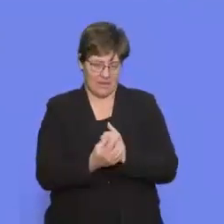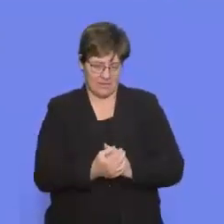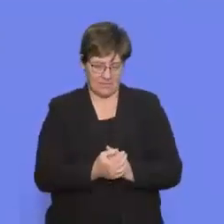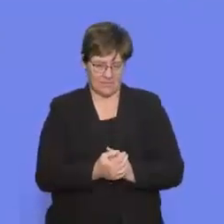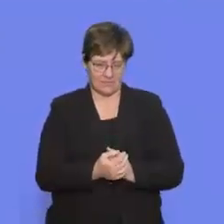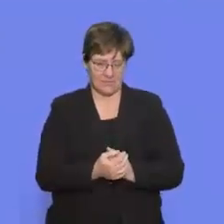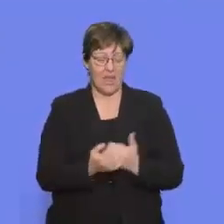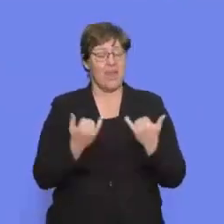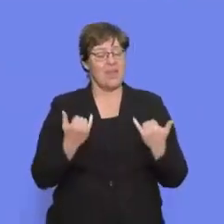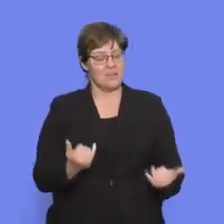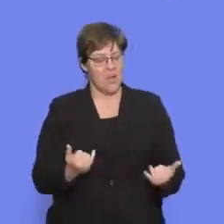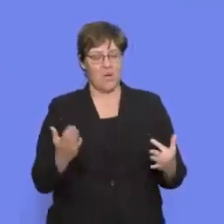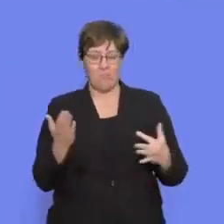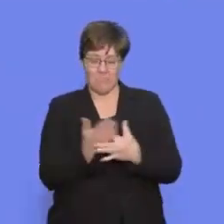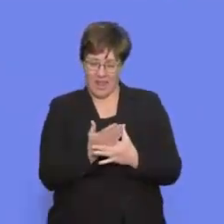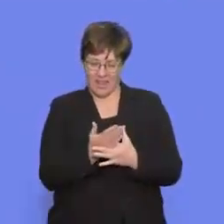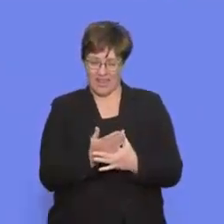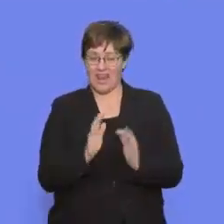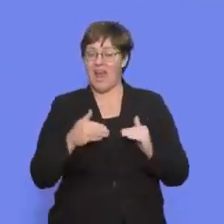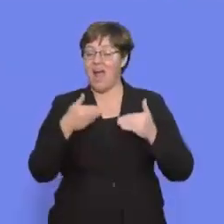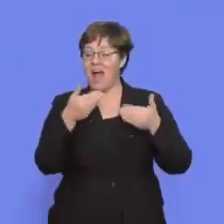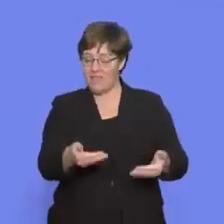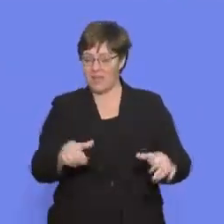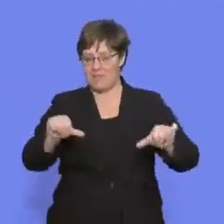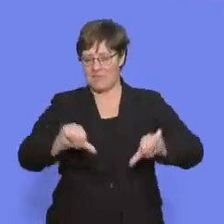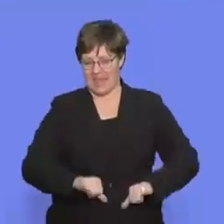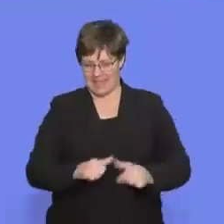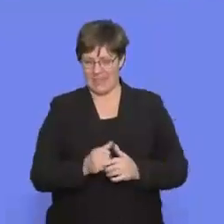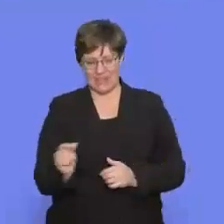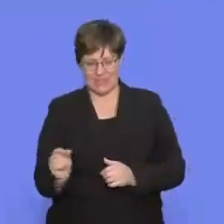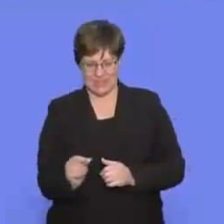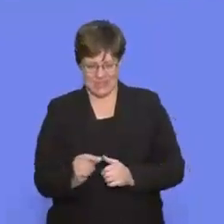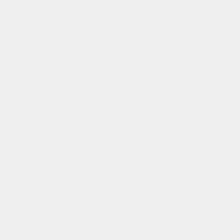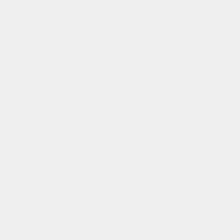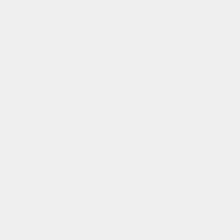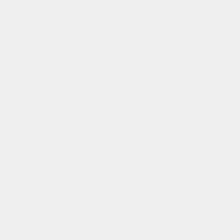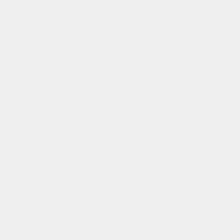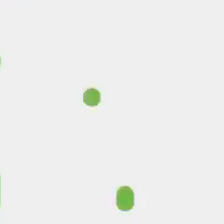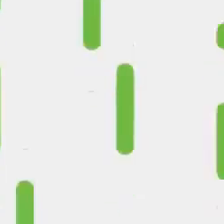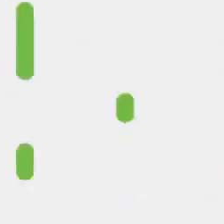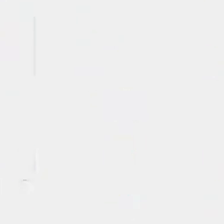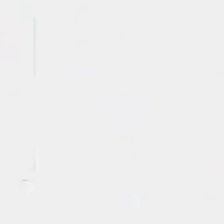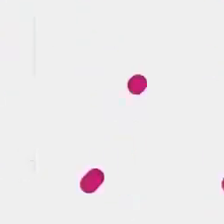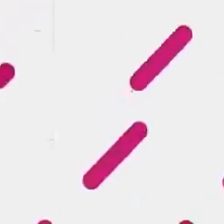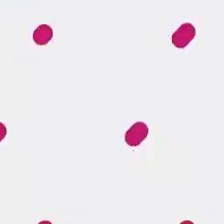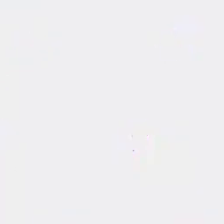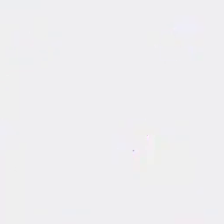come back and we continue with our homeostasis. Thank you.